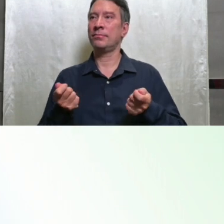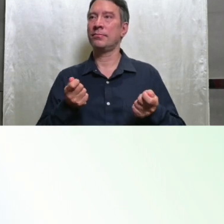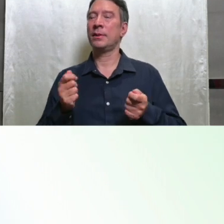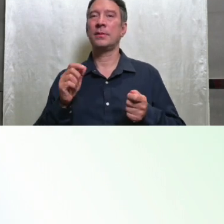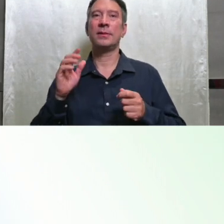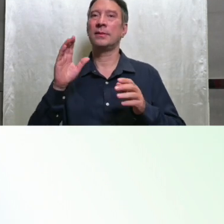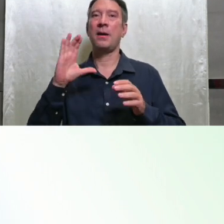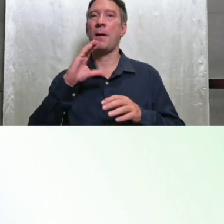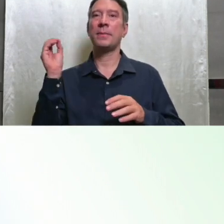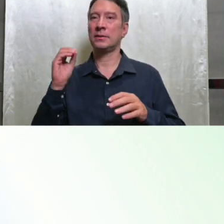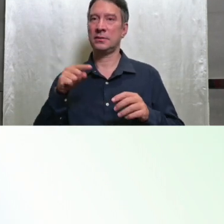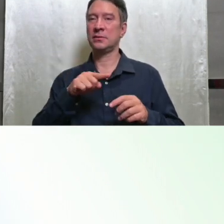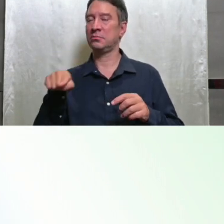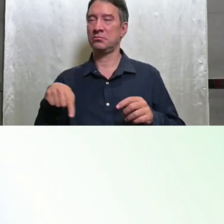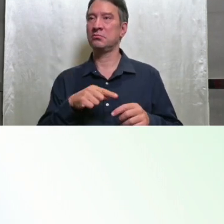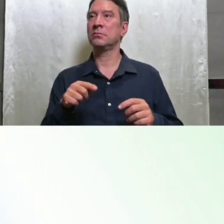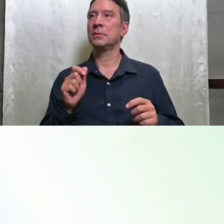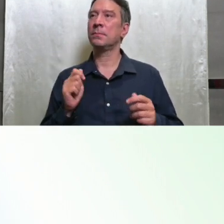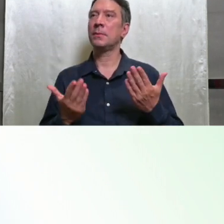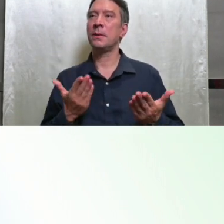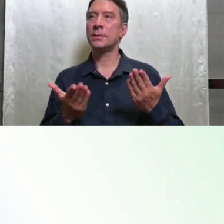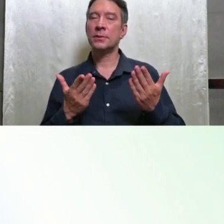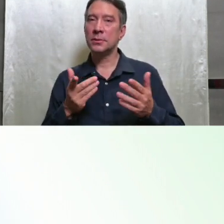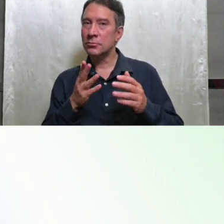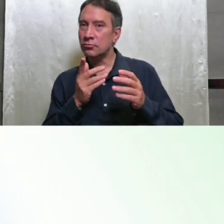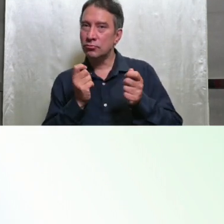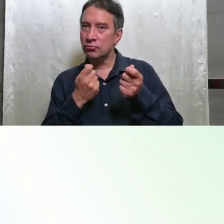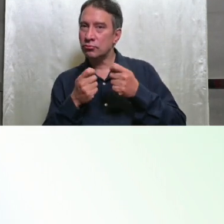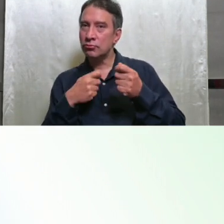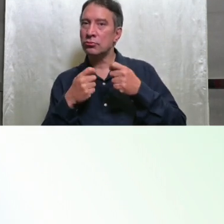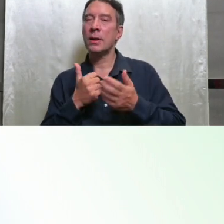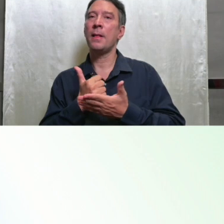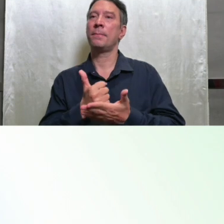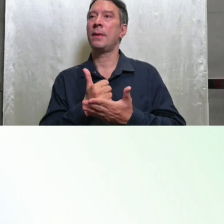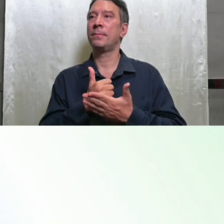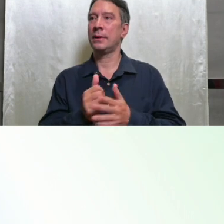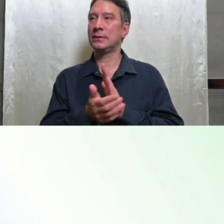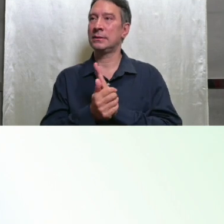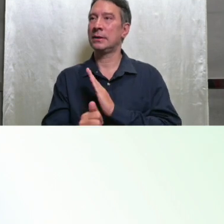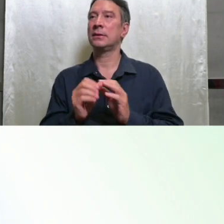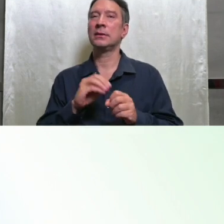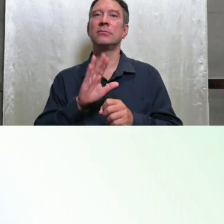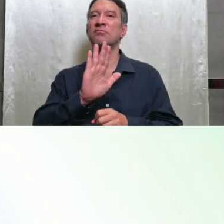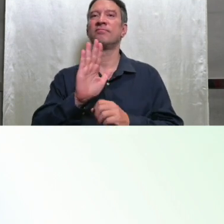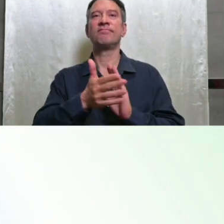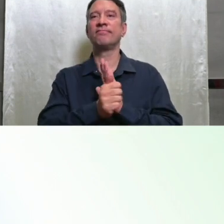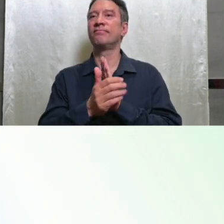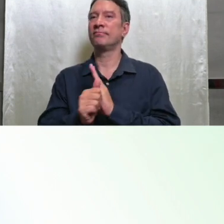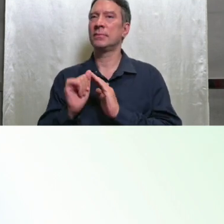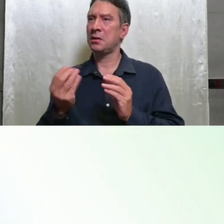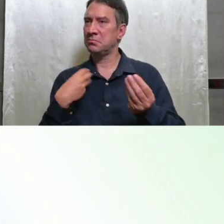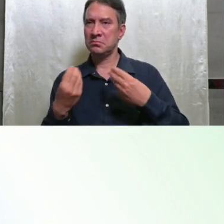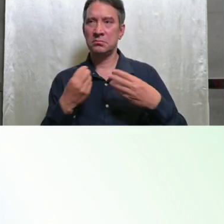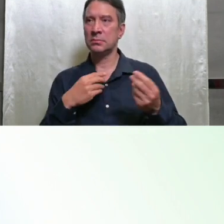they know their stuff, right? They know what to do. So, and essentially, we've lined up many of